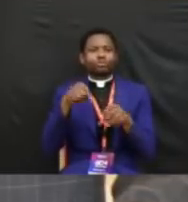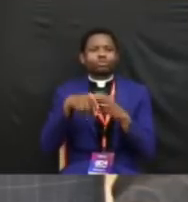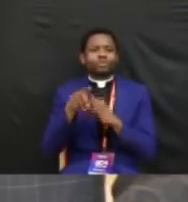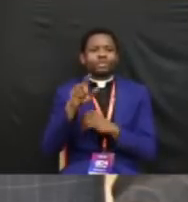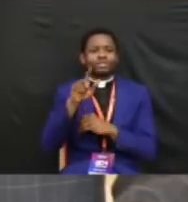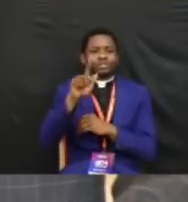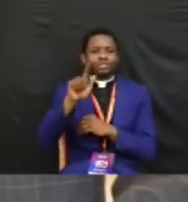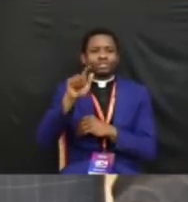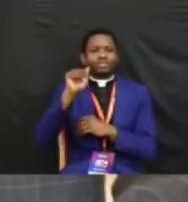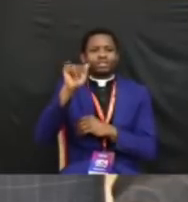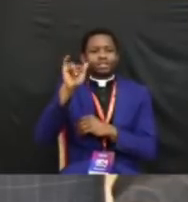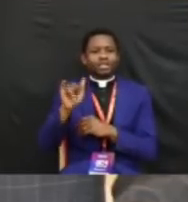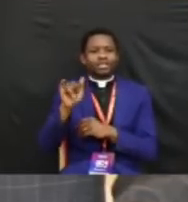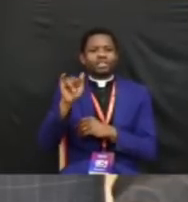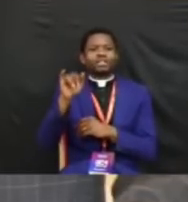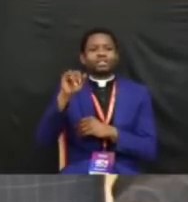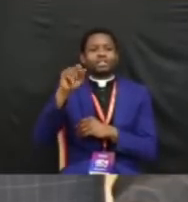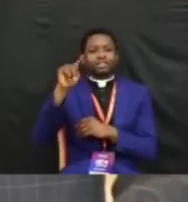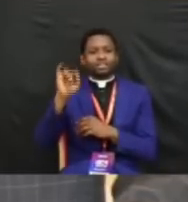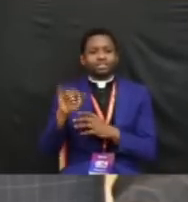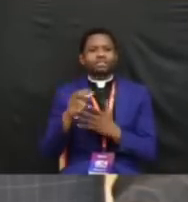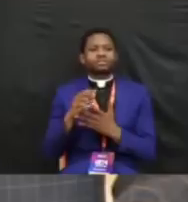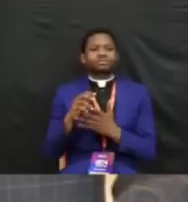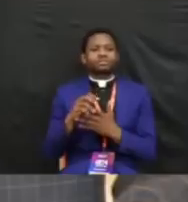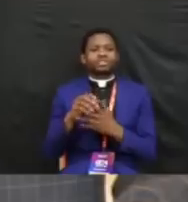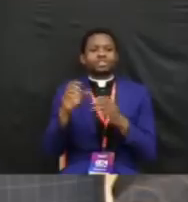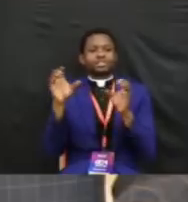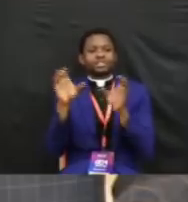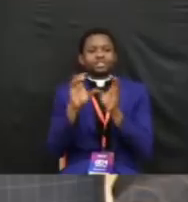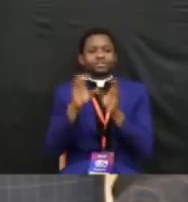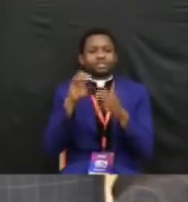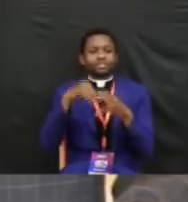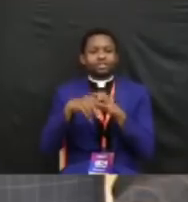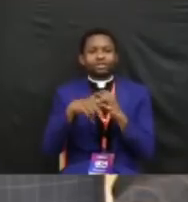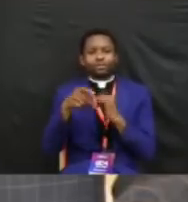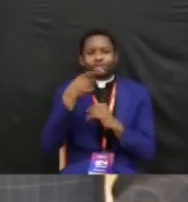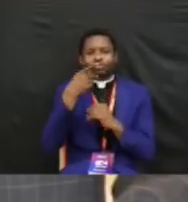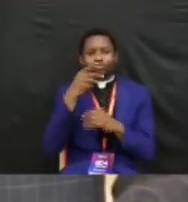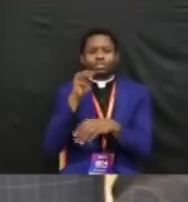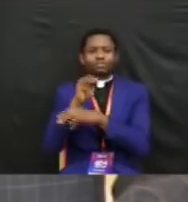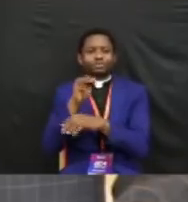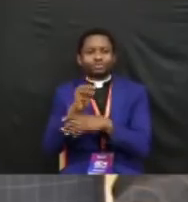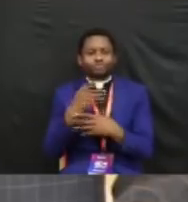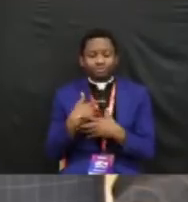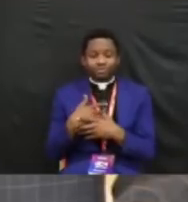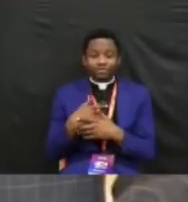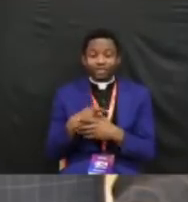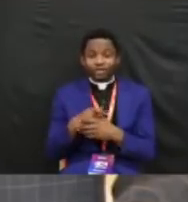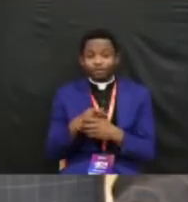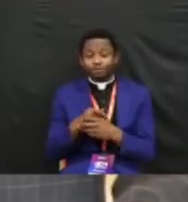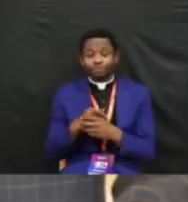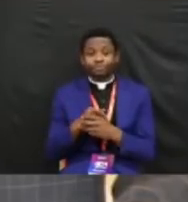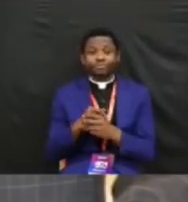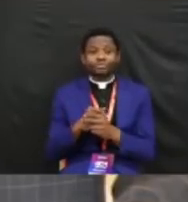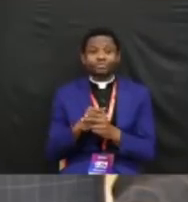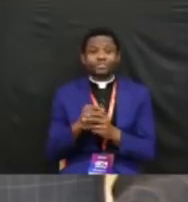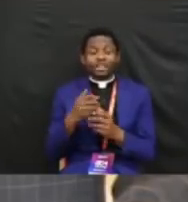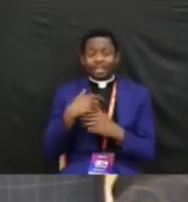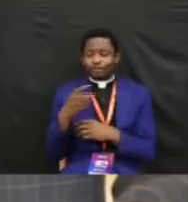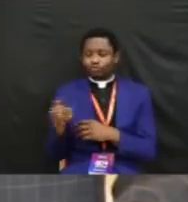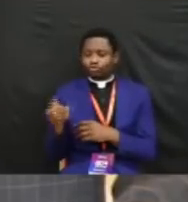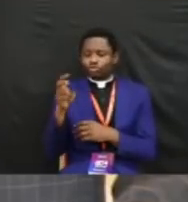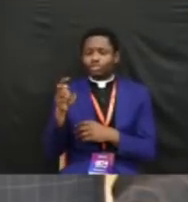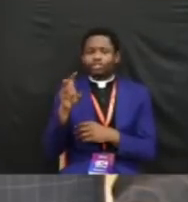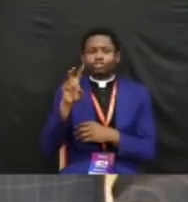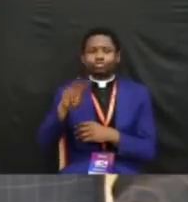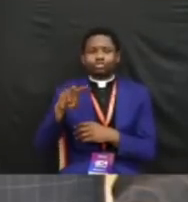Pentecostal ministry. PBS currently has a total of 223 enrolled at the